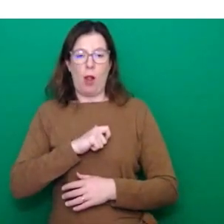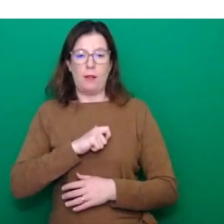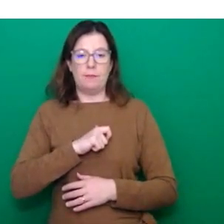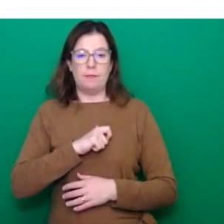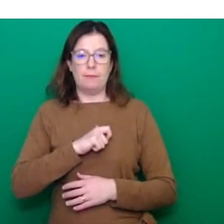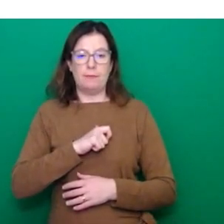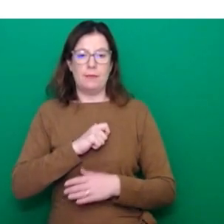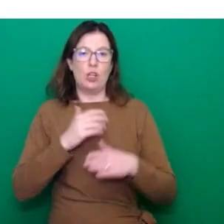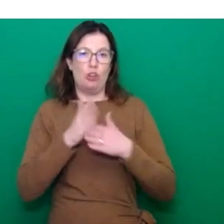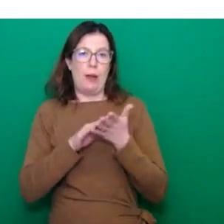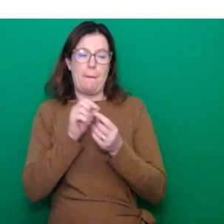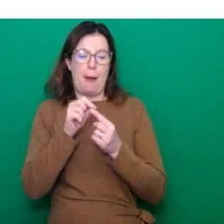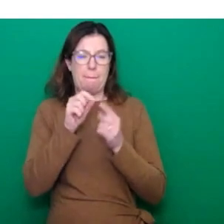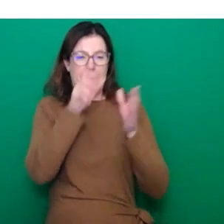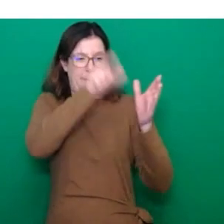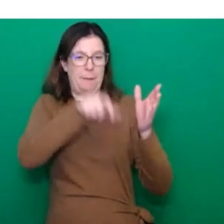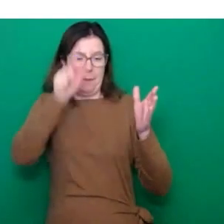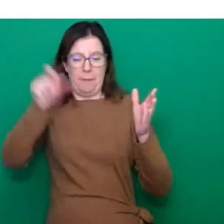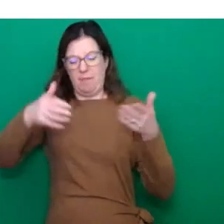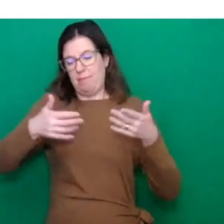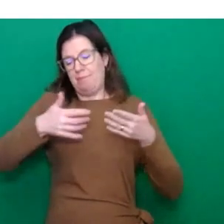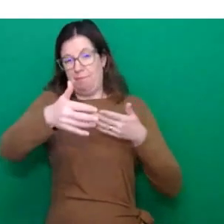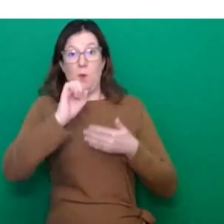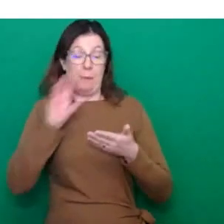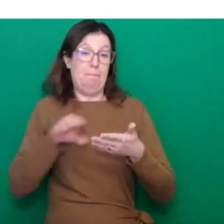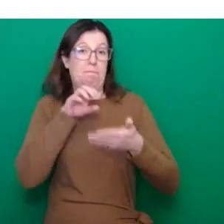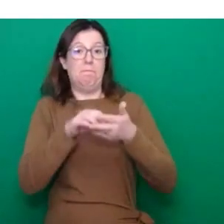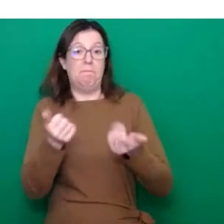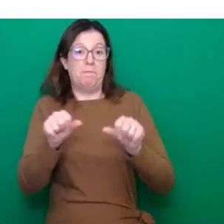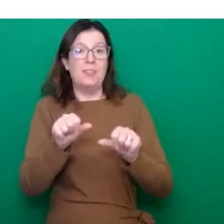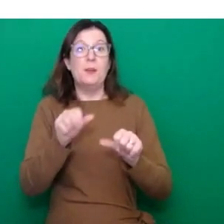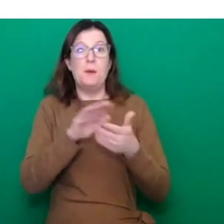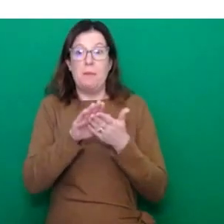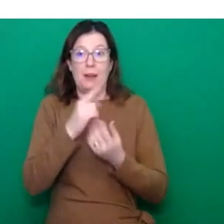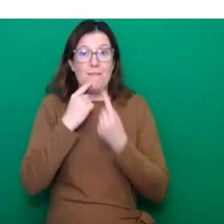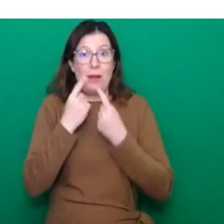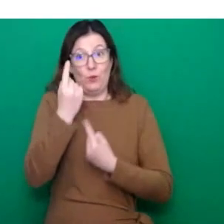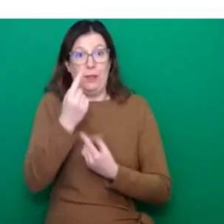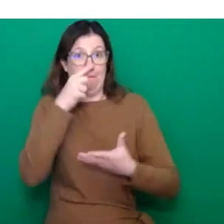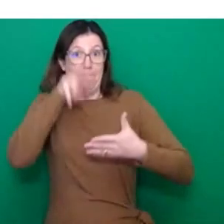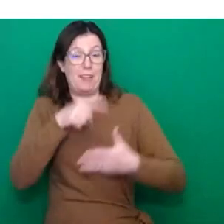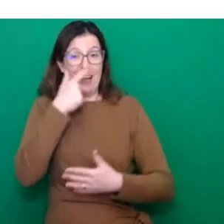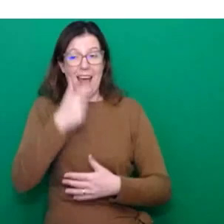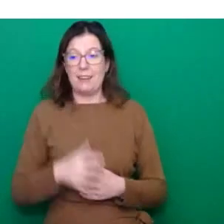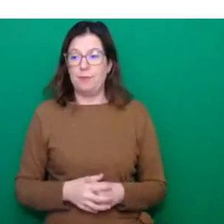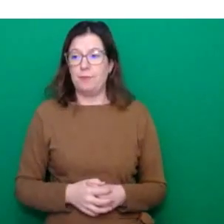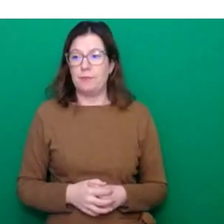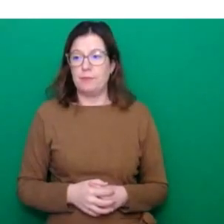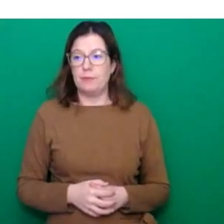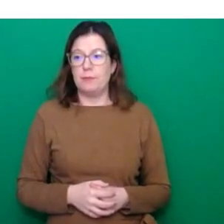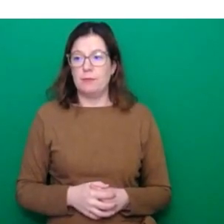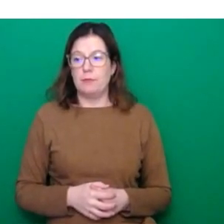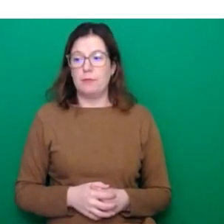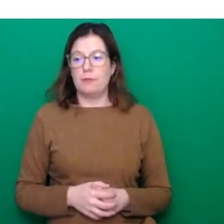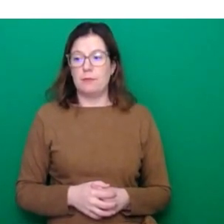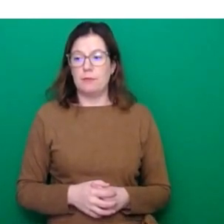into our career map over the coming weeks and months. So we'll give a good description there. There was one